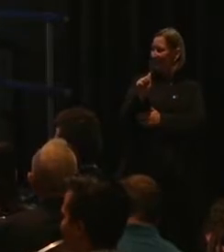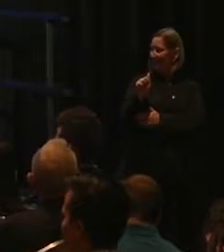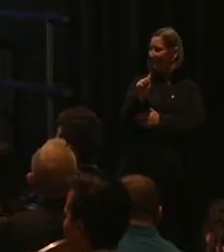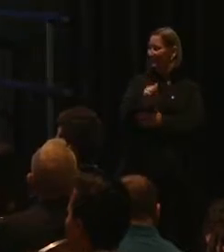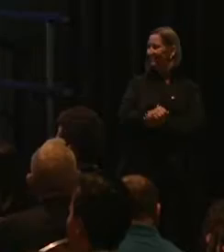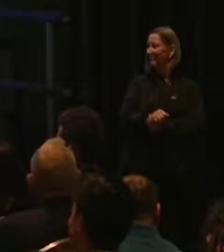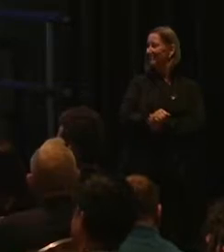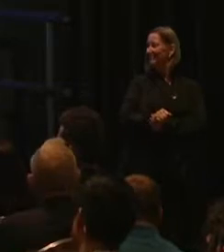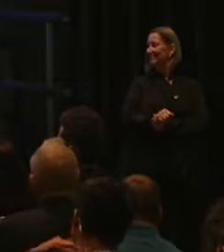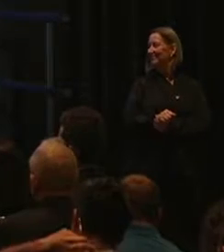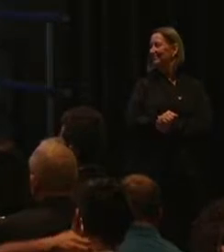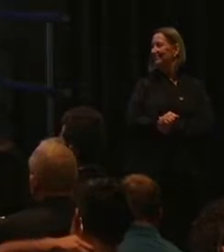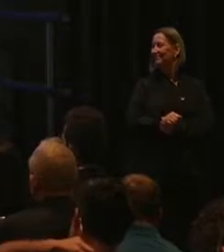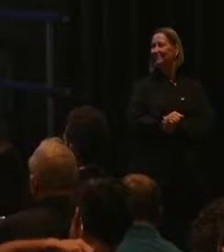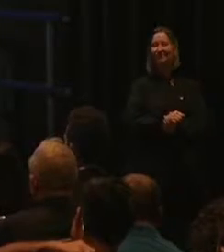Thank you.